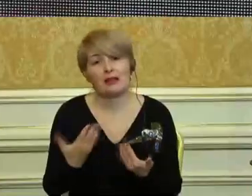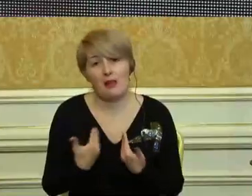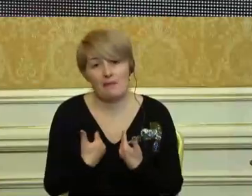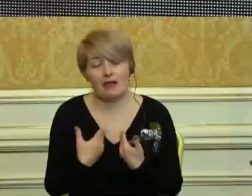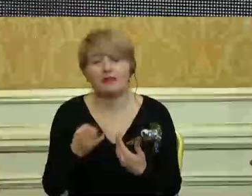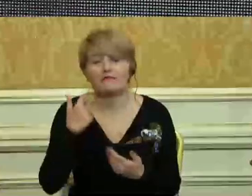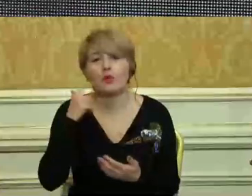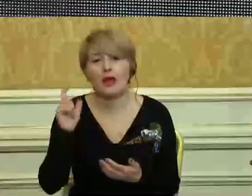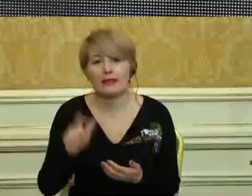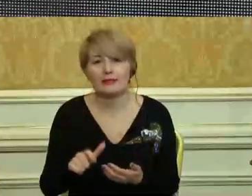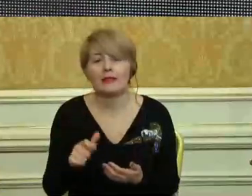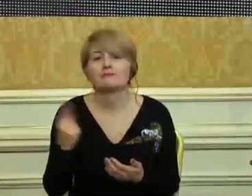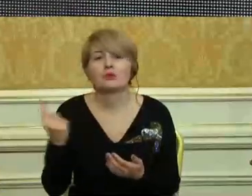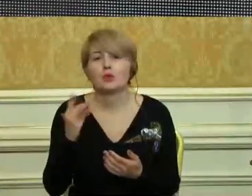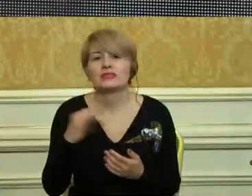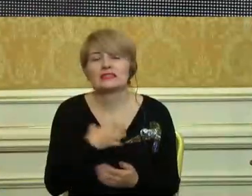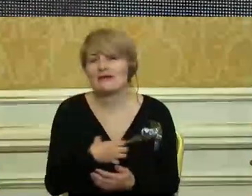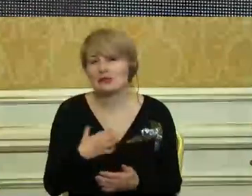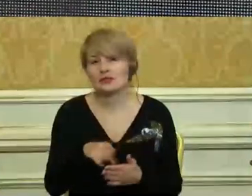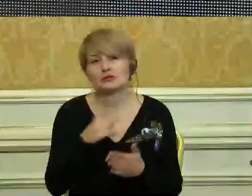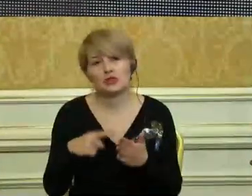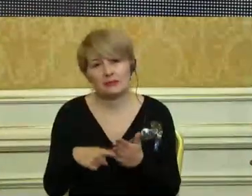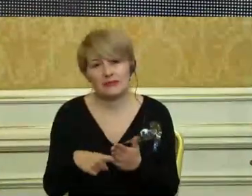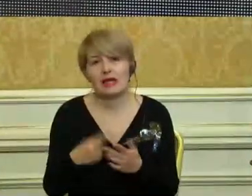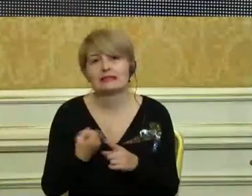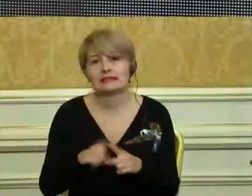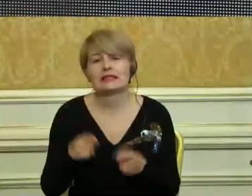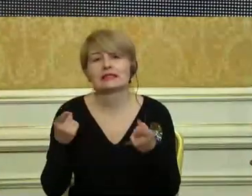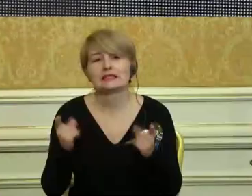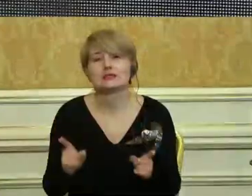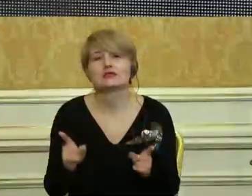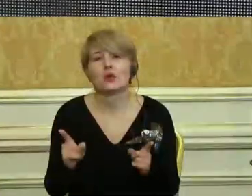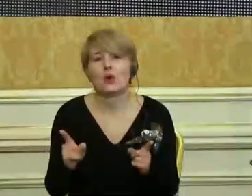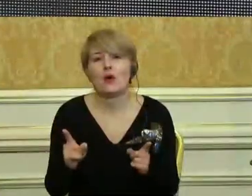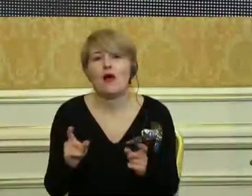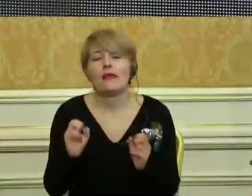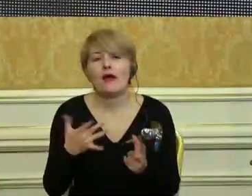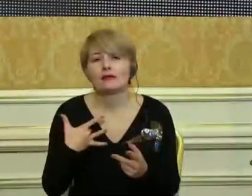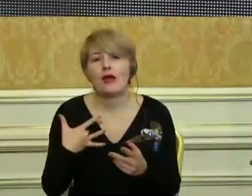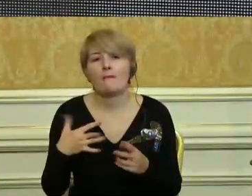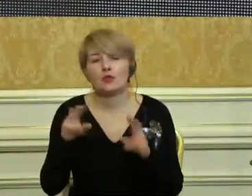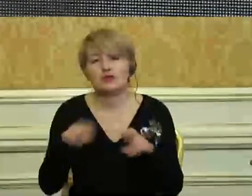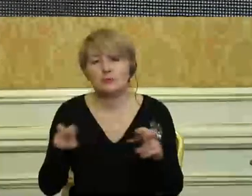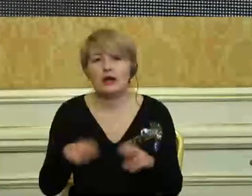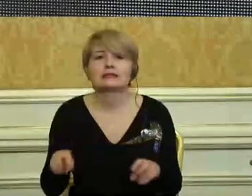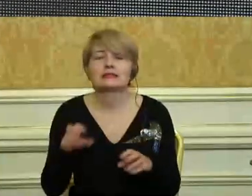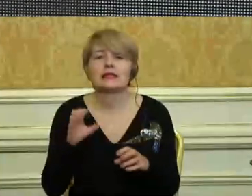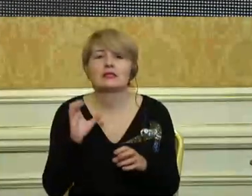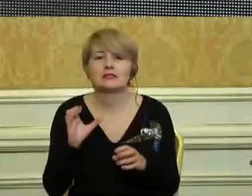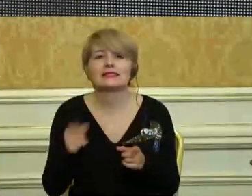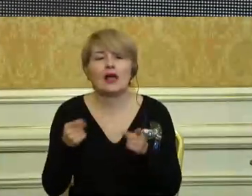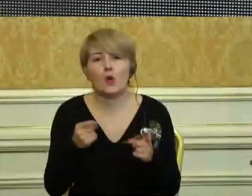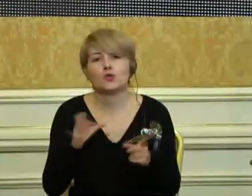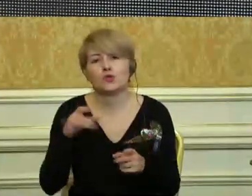Ukraine, obviously one of the most pressing issues is how to deal with the threat from Russia. As we all